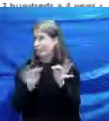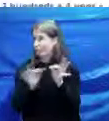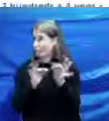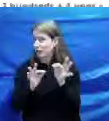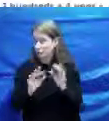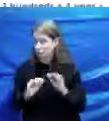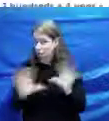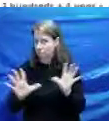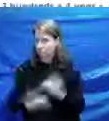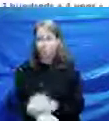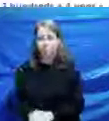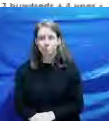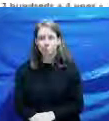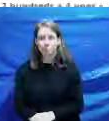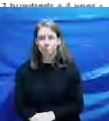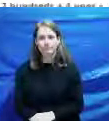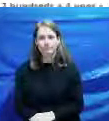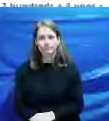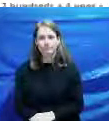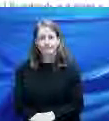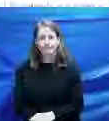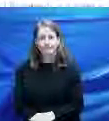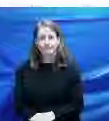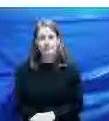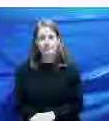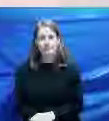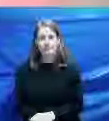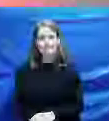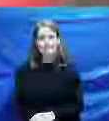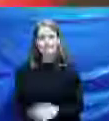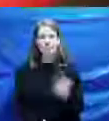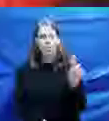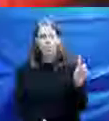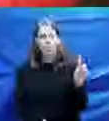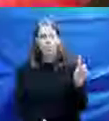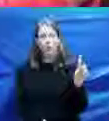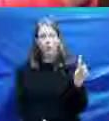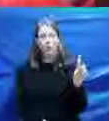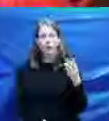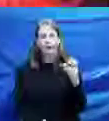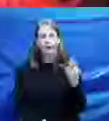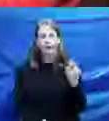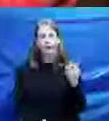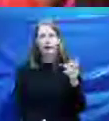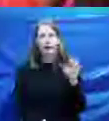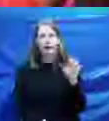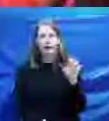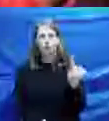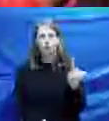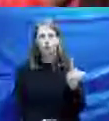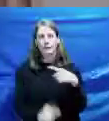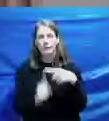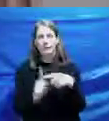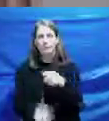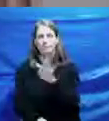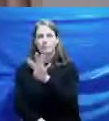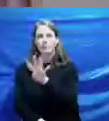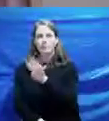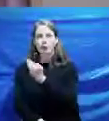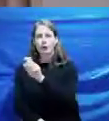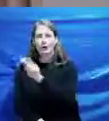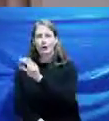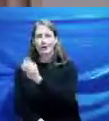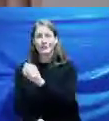number in every space, draw a picture if it helps. 100 plus 4 tens, what's the number? 4 tens plus 100,